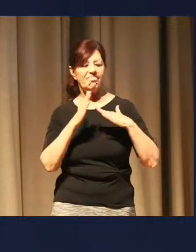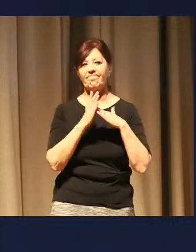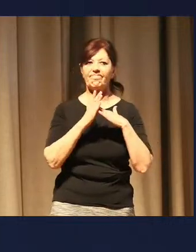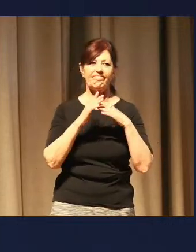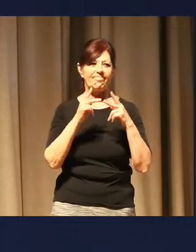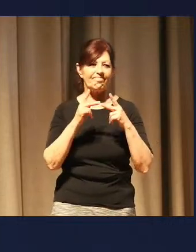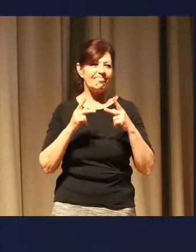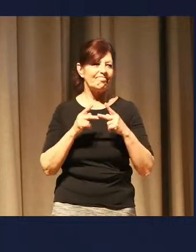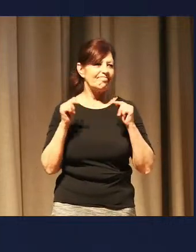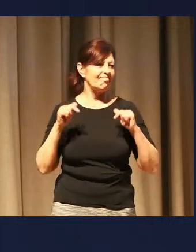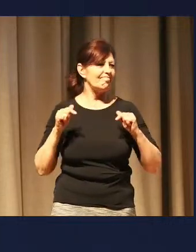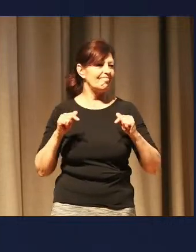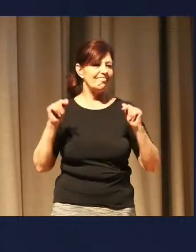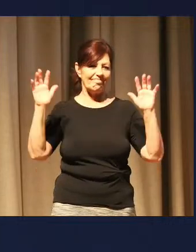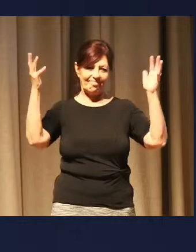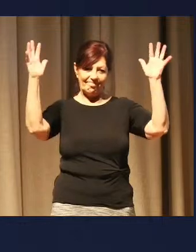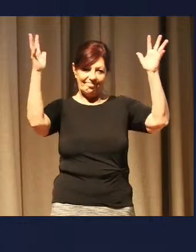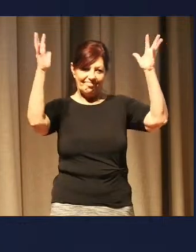institution.